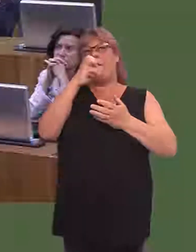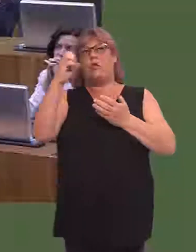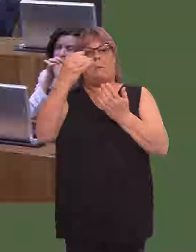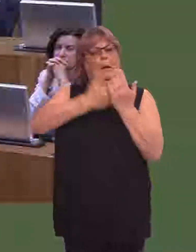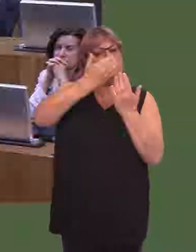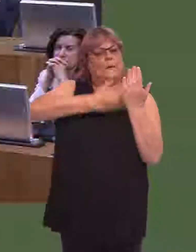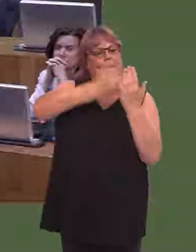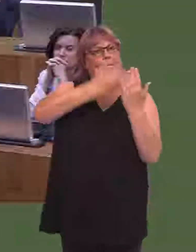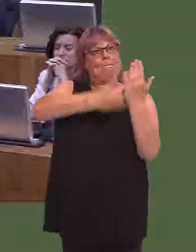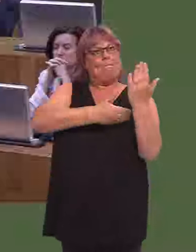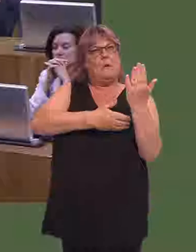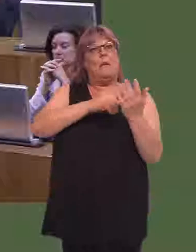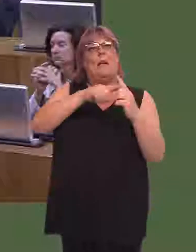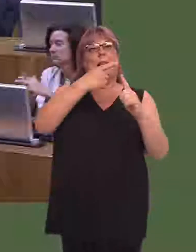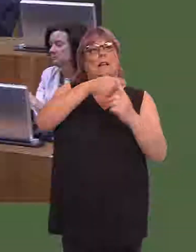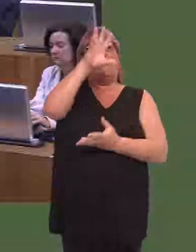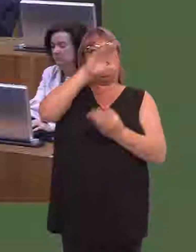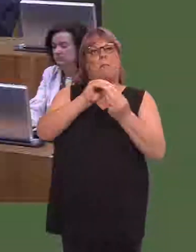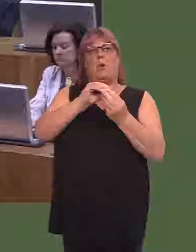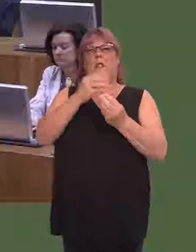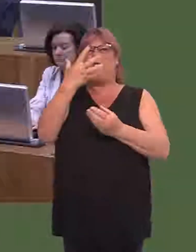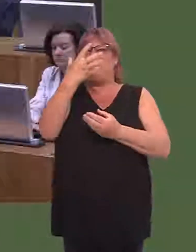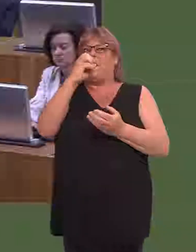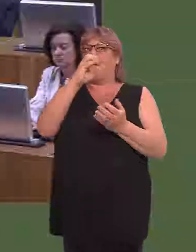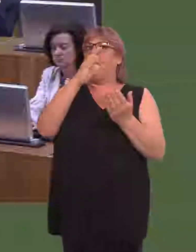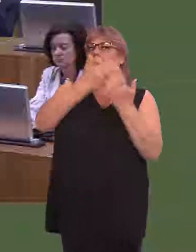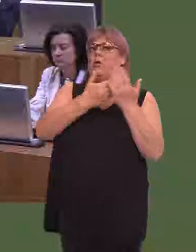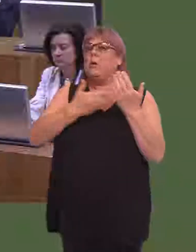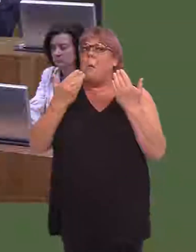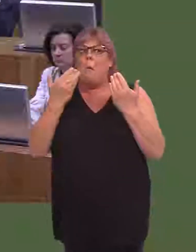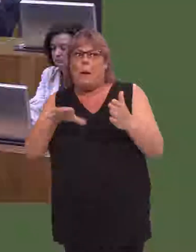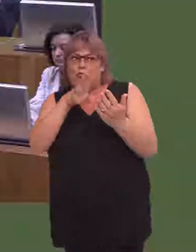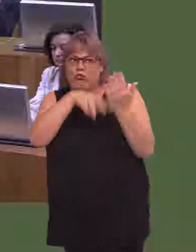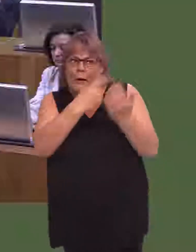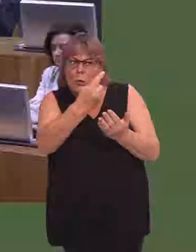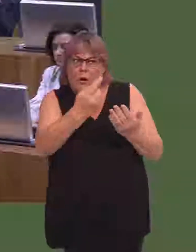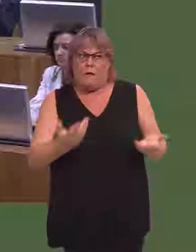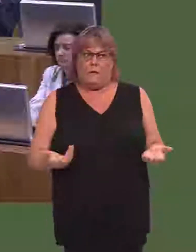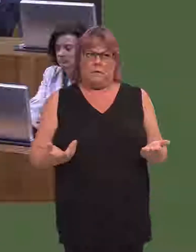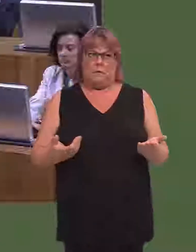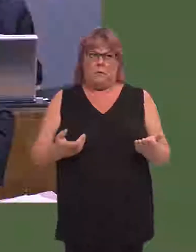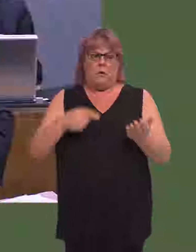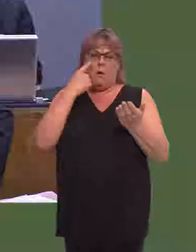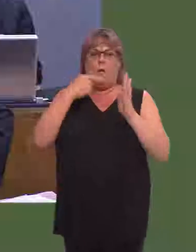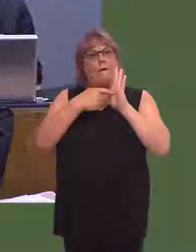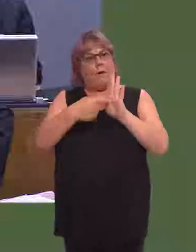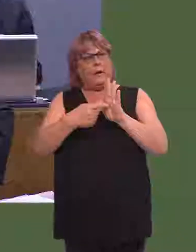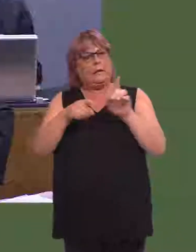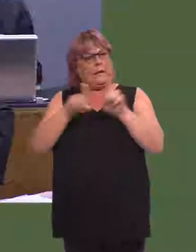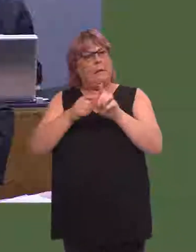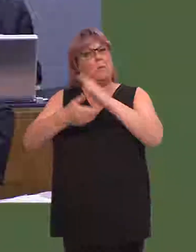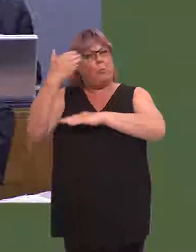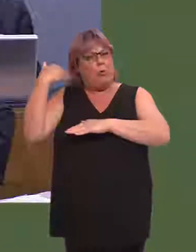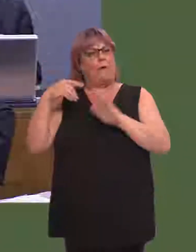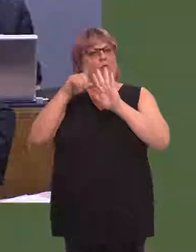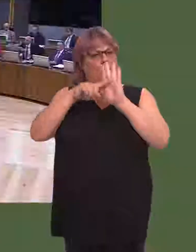to over 500 pages, with the executive summary alone running to 50 pages. I wonder if he's read that report. The findings are